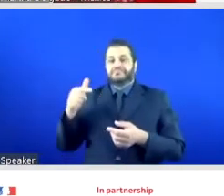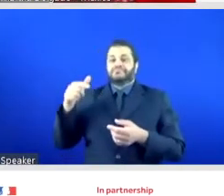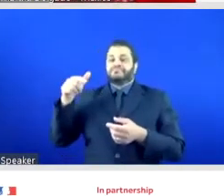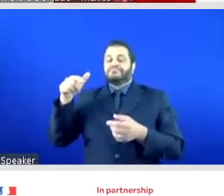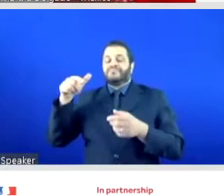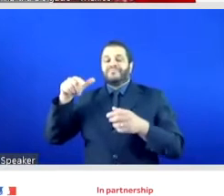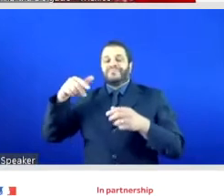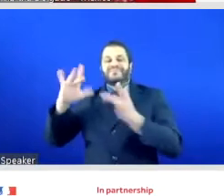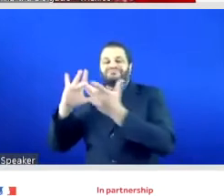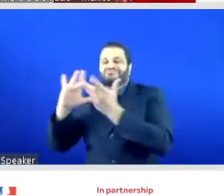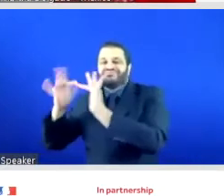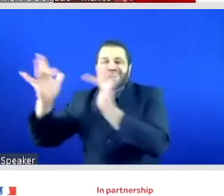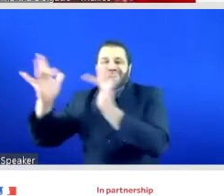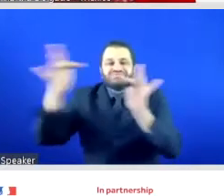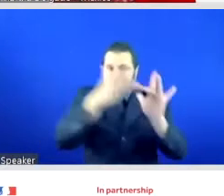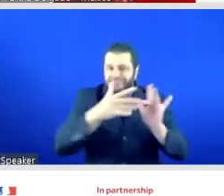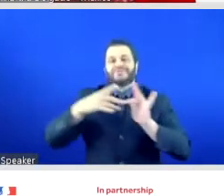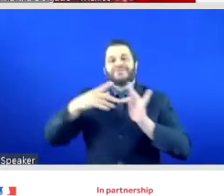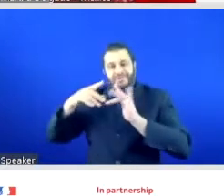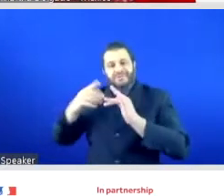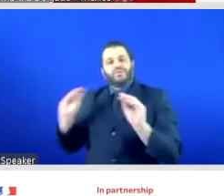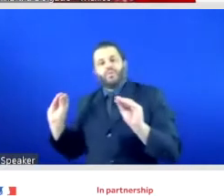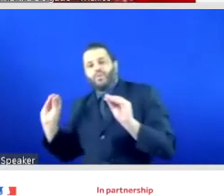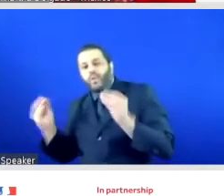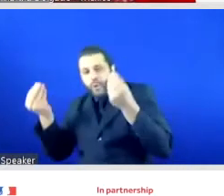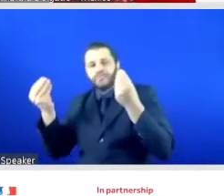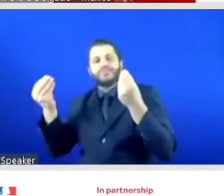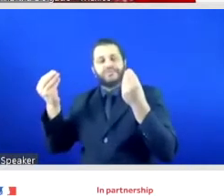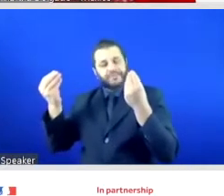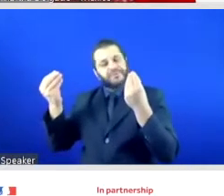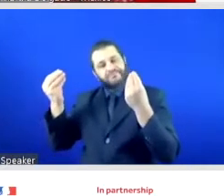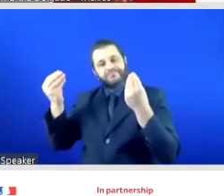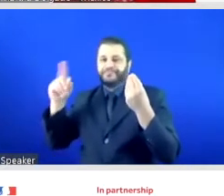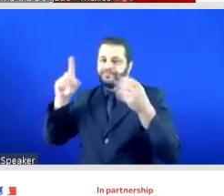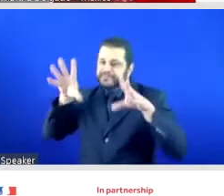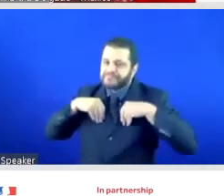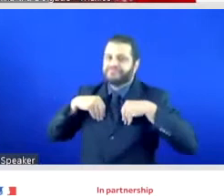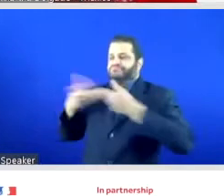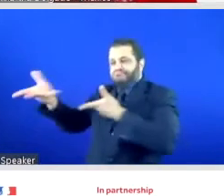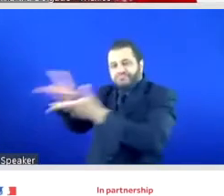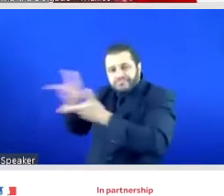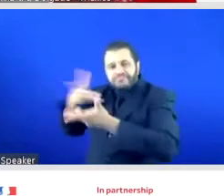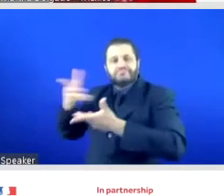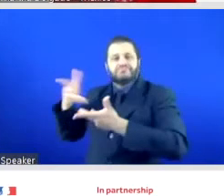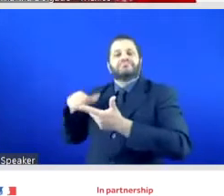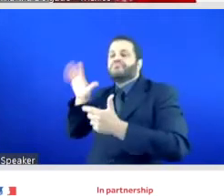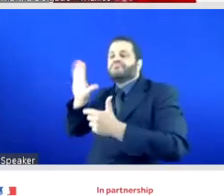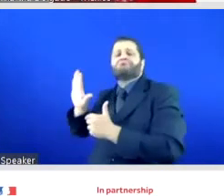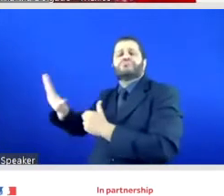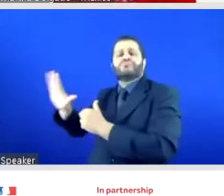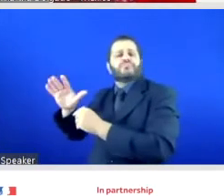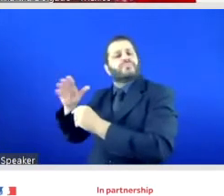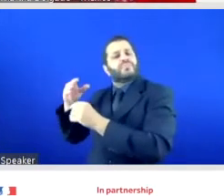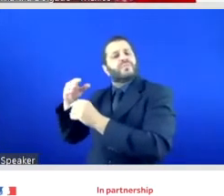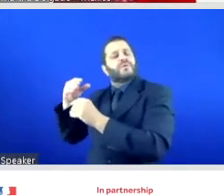in general. It's in that form of dialogue that you then begin to understand what change means to young people and how you